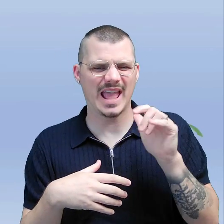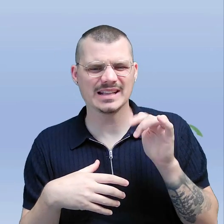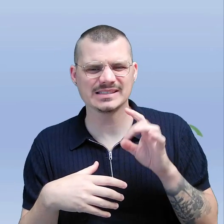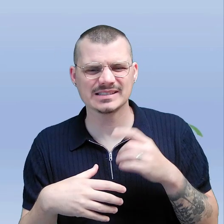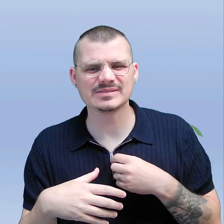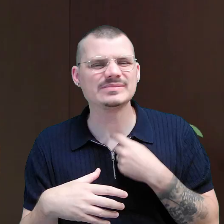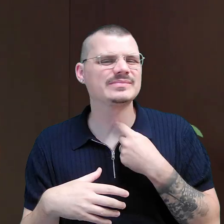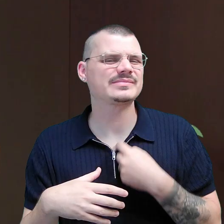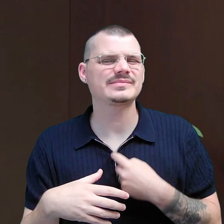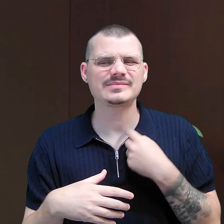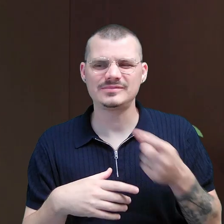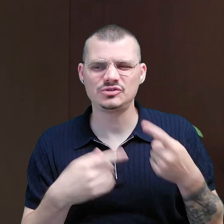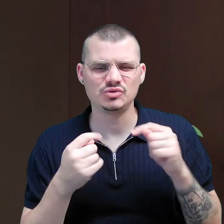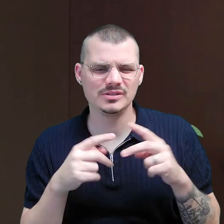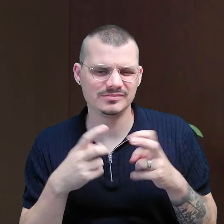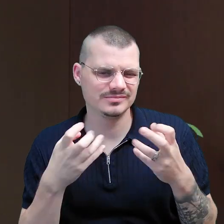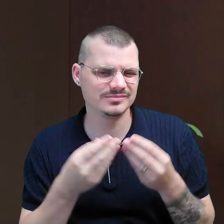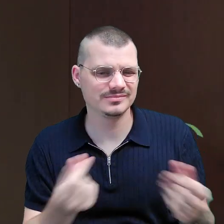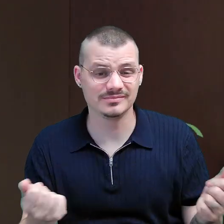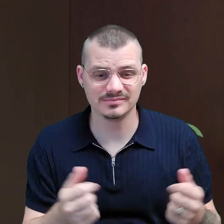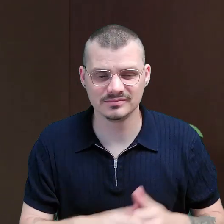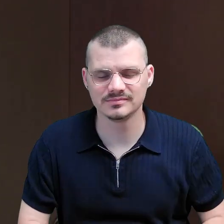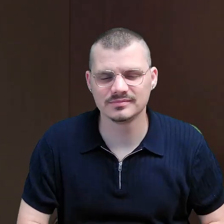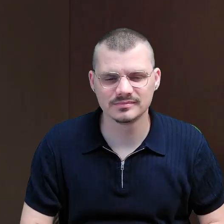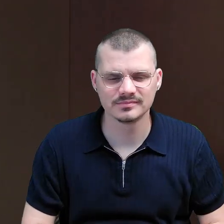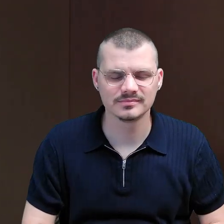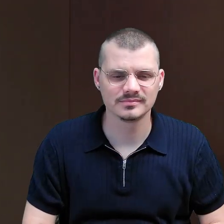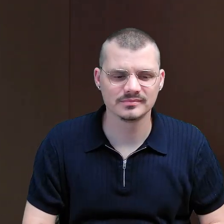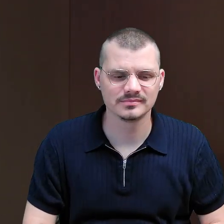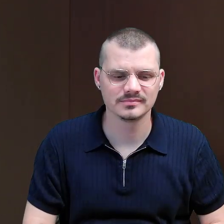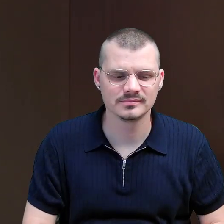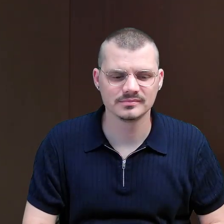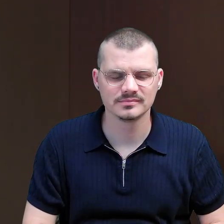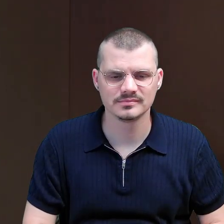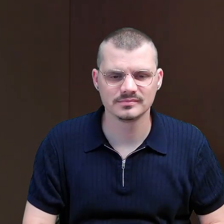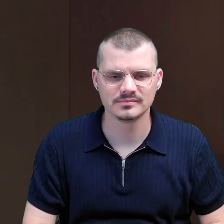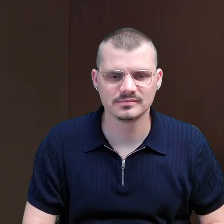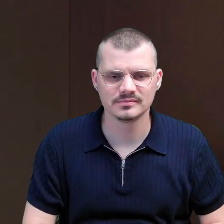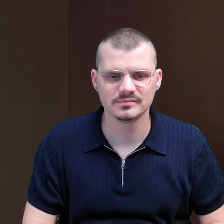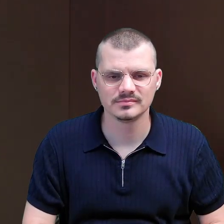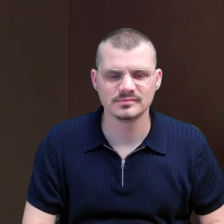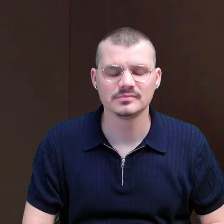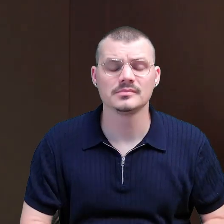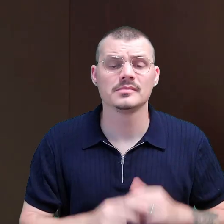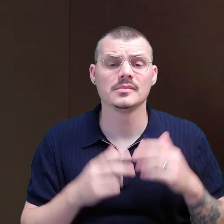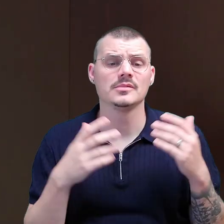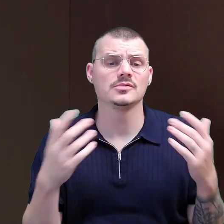acid that they were trying to get help with.